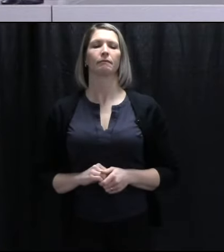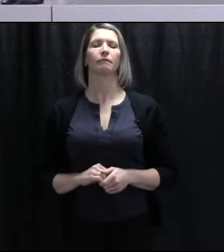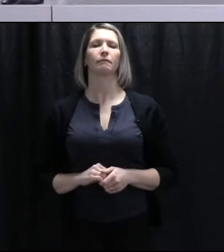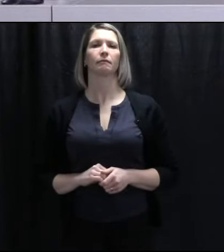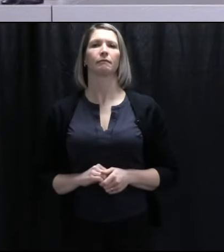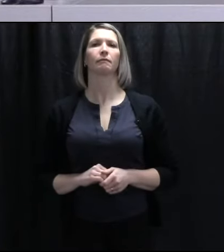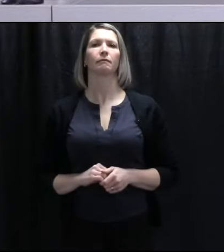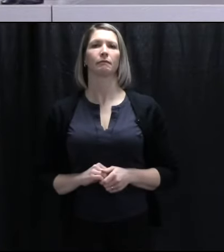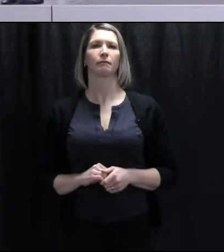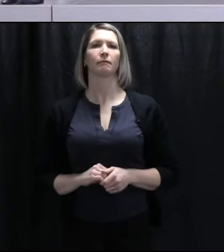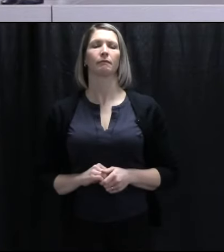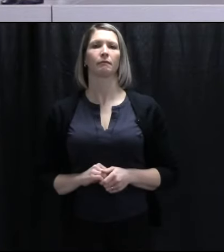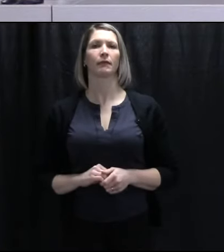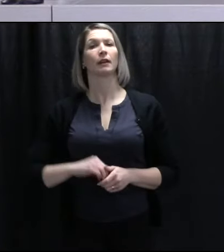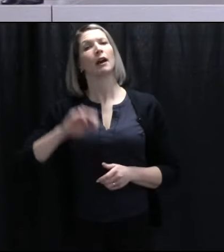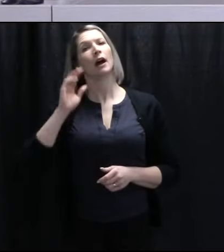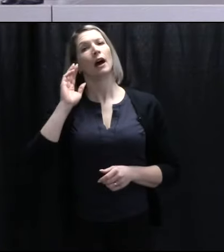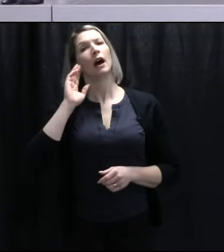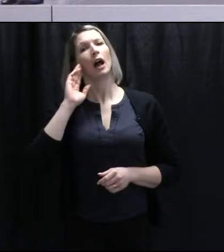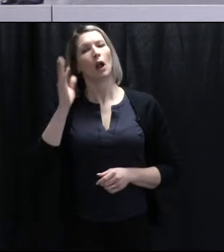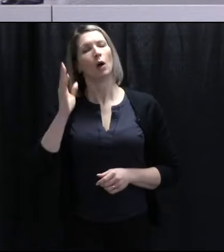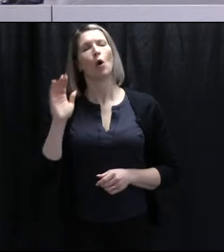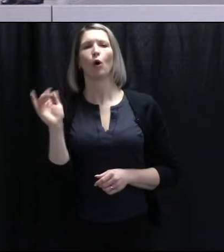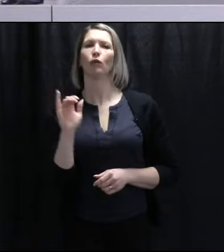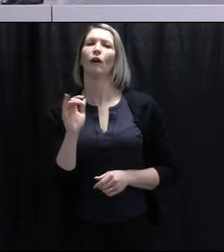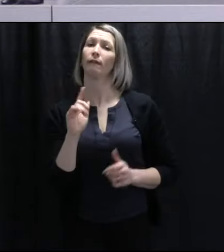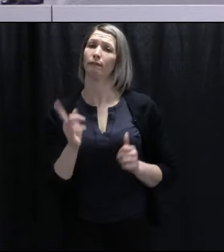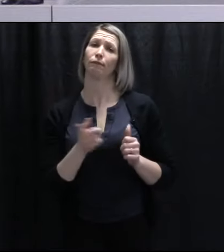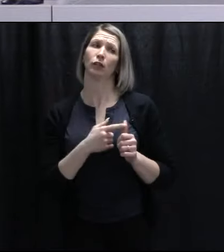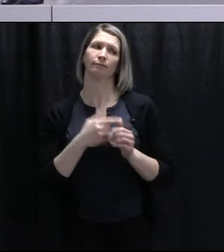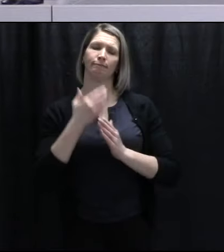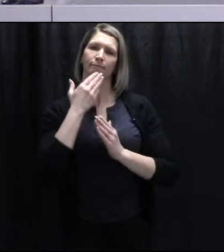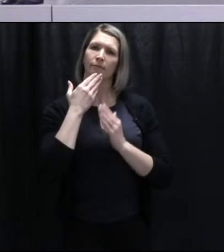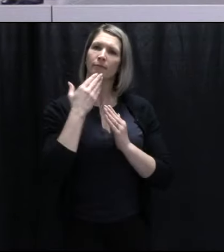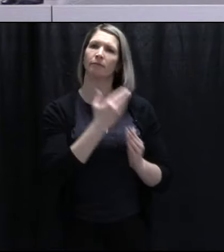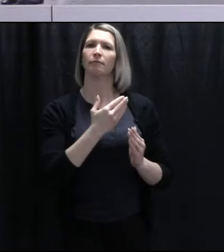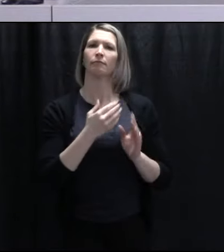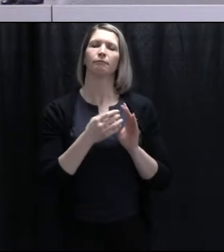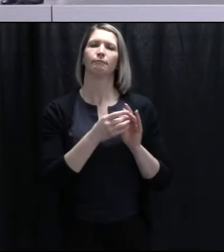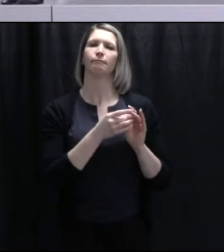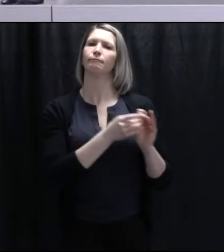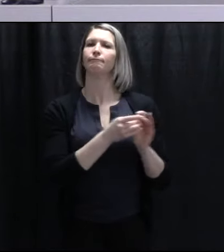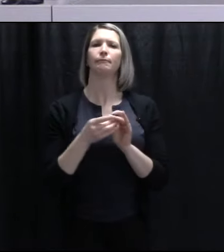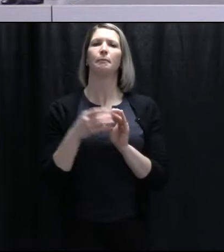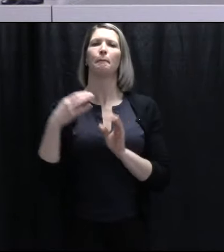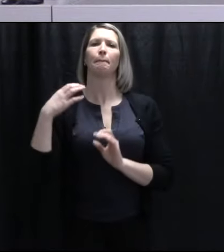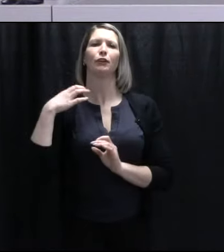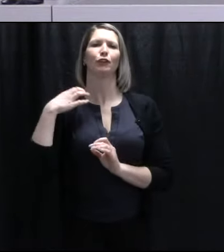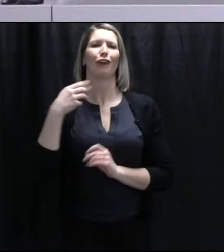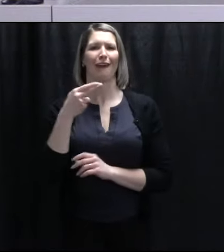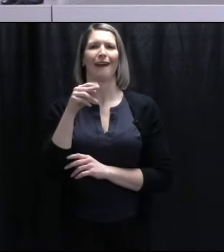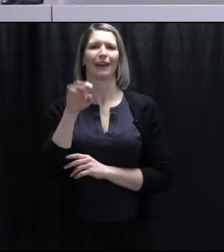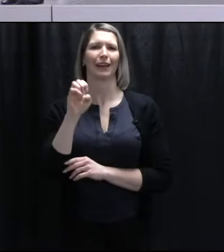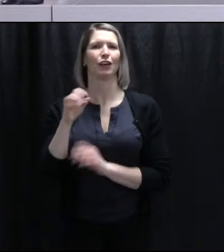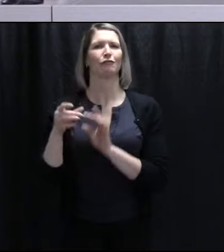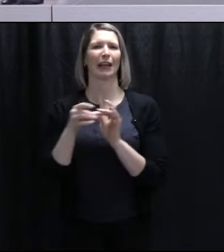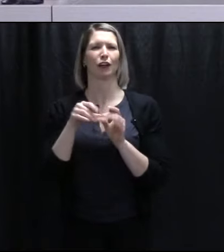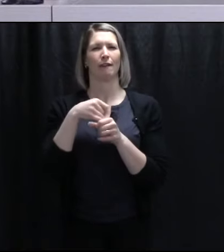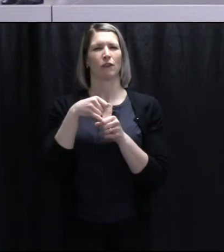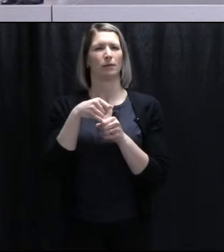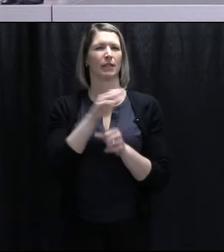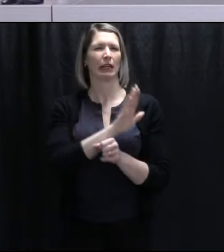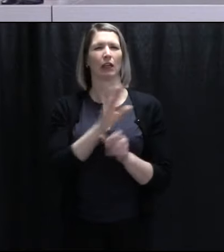to thank Dr. Haggie for addressing some of the pharmacy comments in the preamble, because I've also been hearing some of